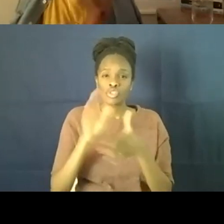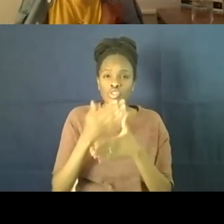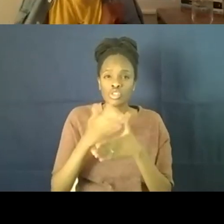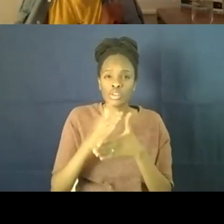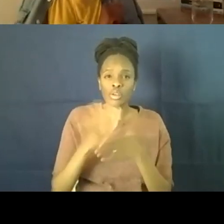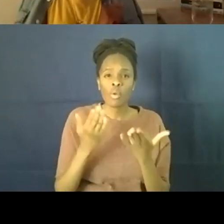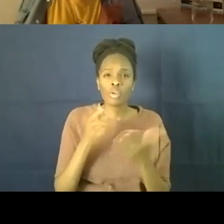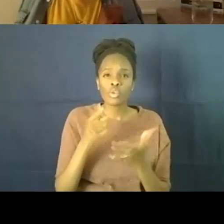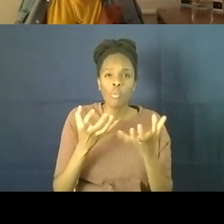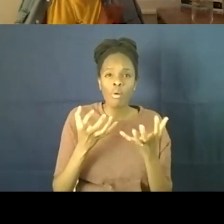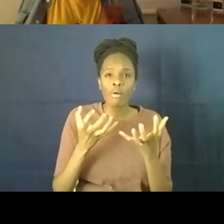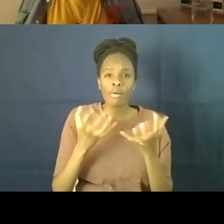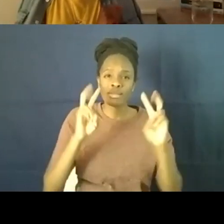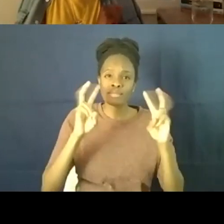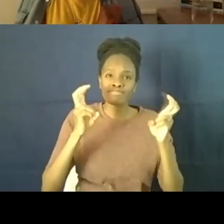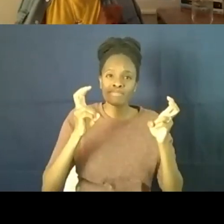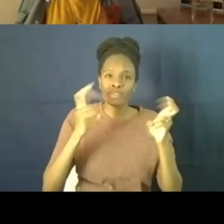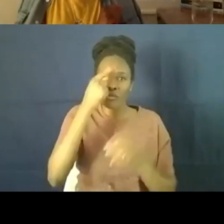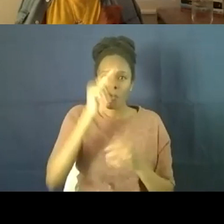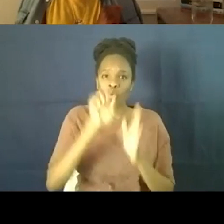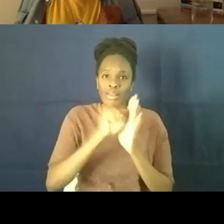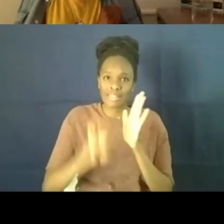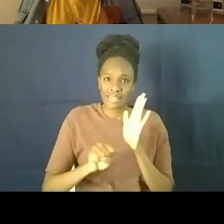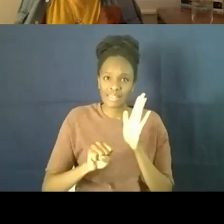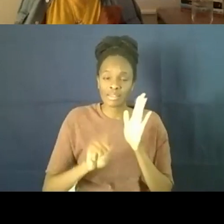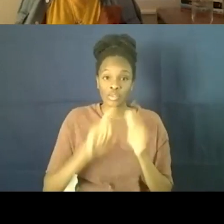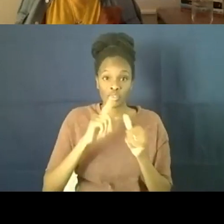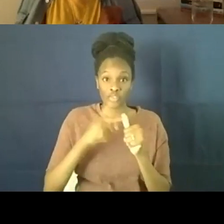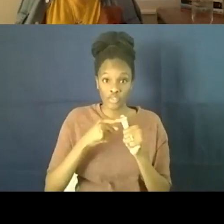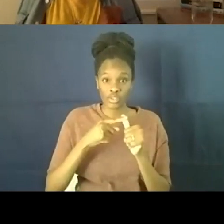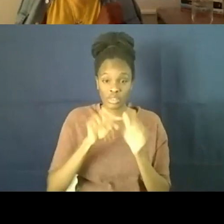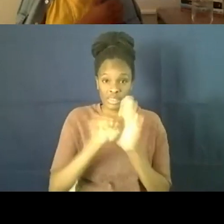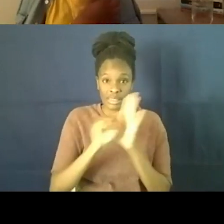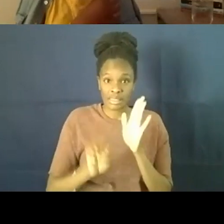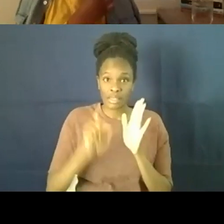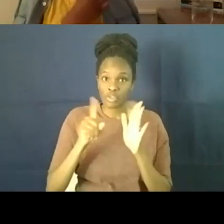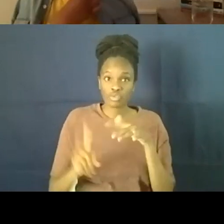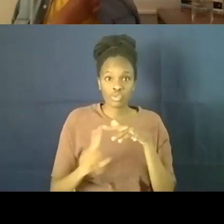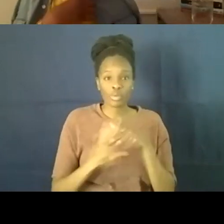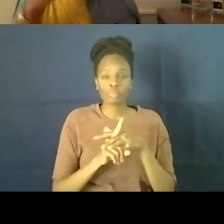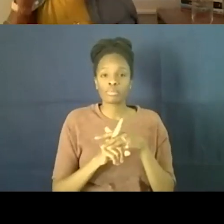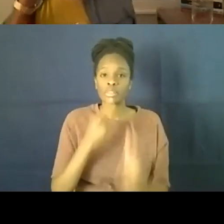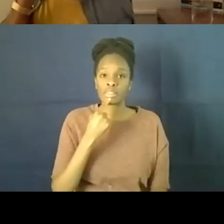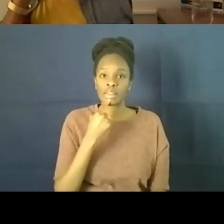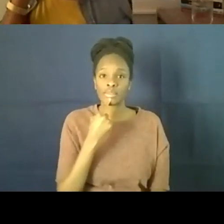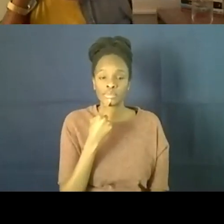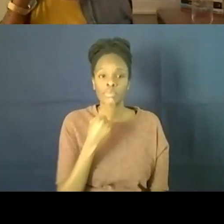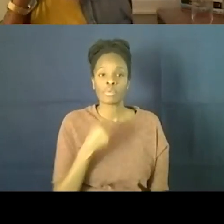be. Yeah. I mean, that was the first season was you came in, you, like, I wanted to be, you